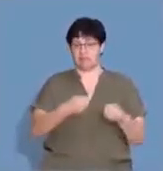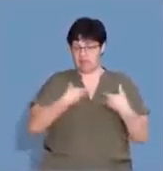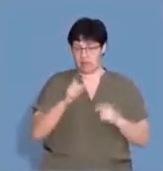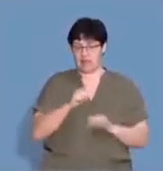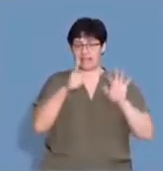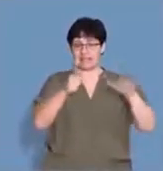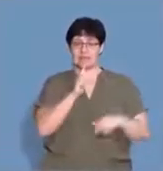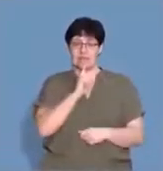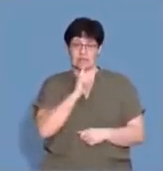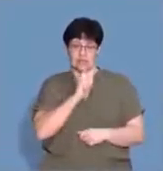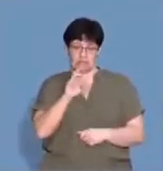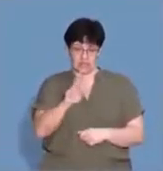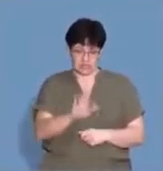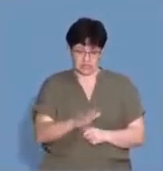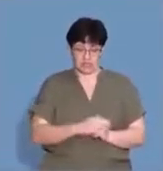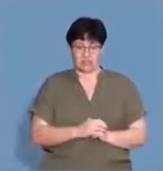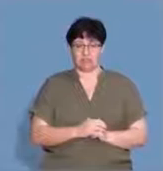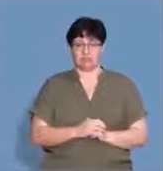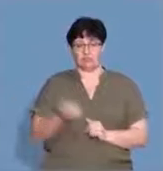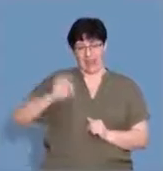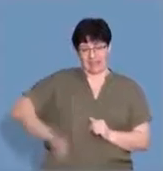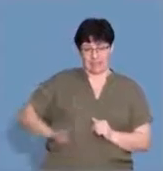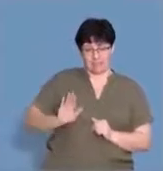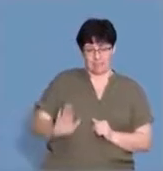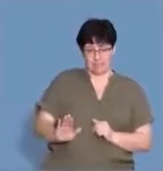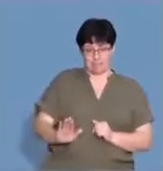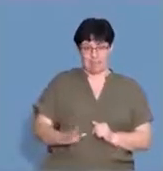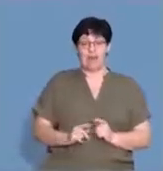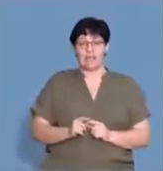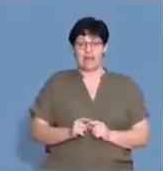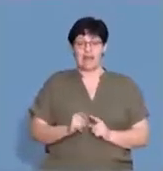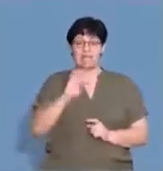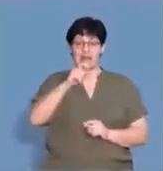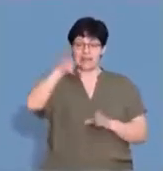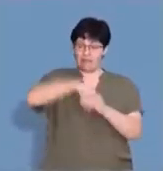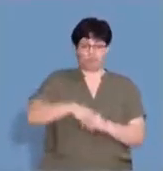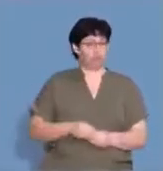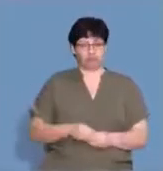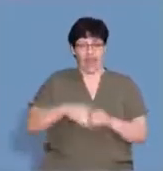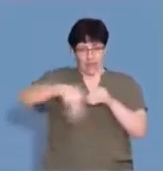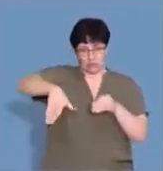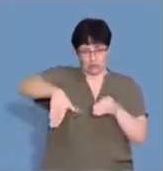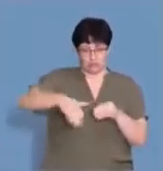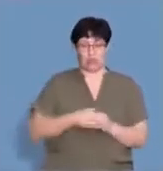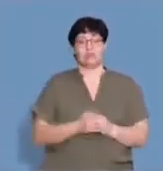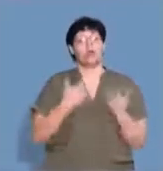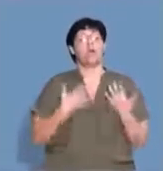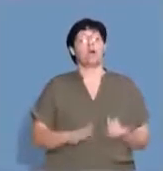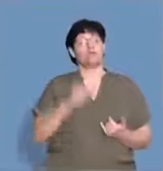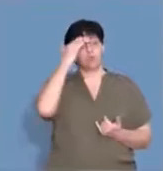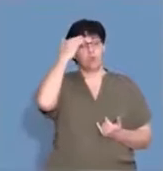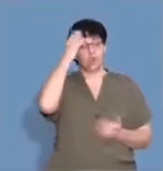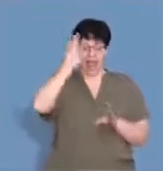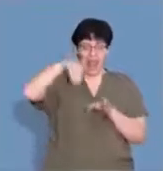me the 6,000 Rand income. And remember, that was excluding VAT. So now I want to know what it